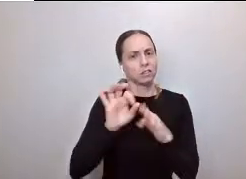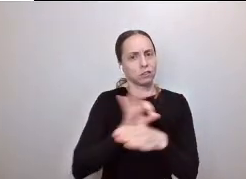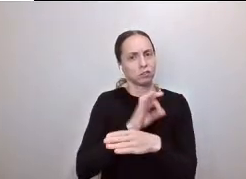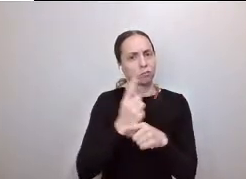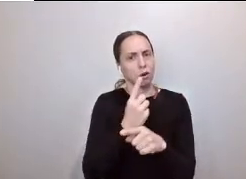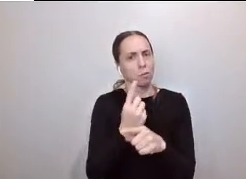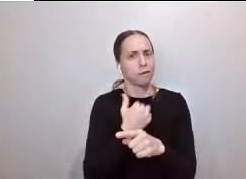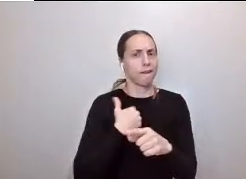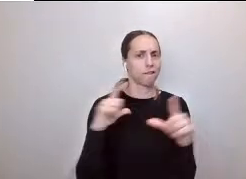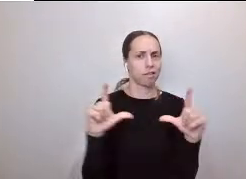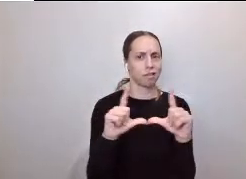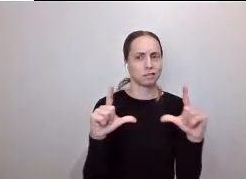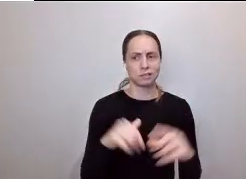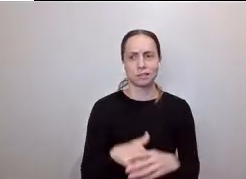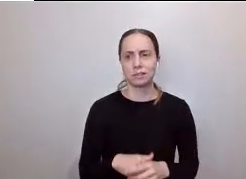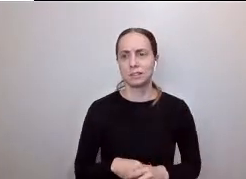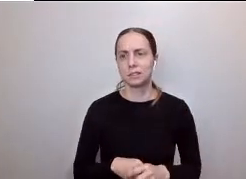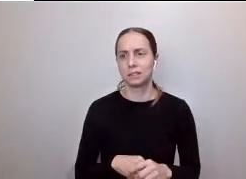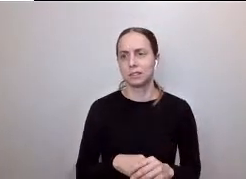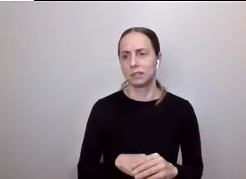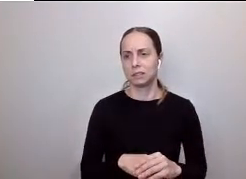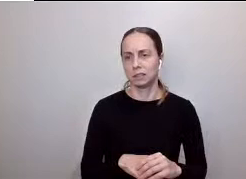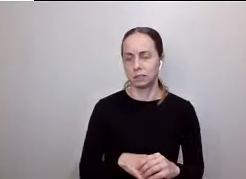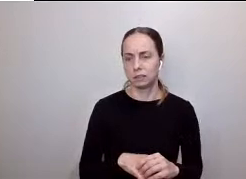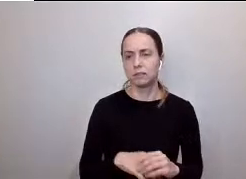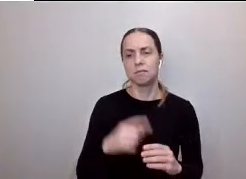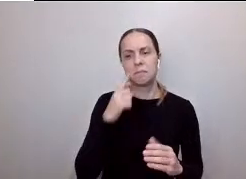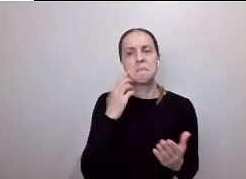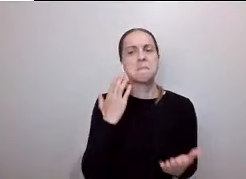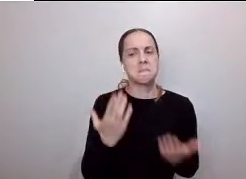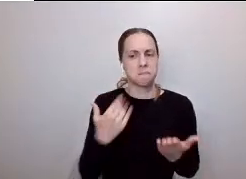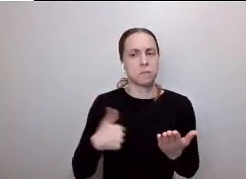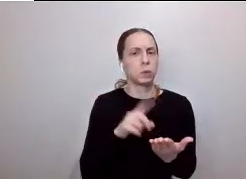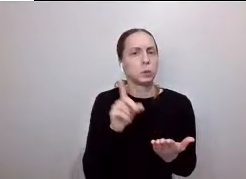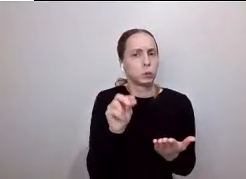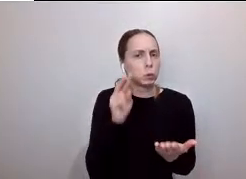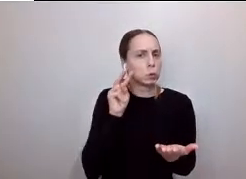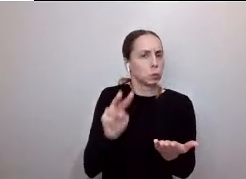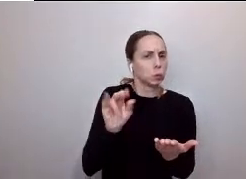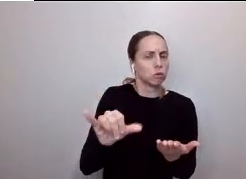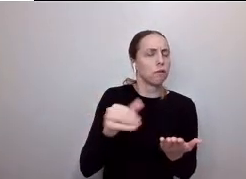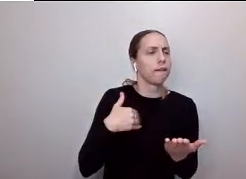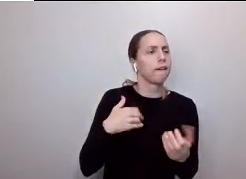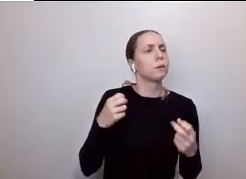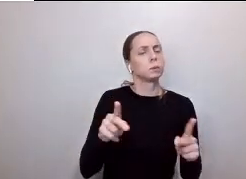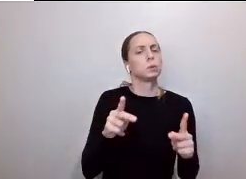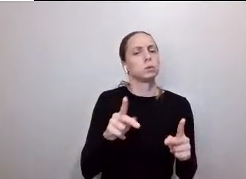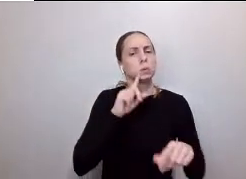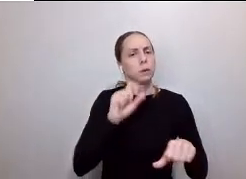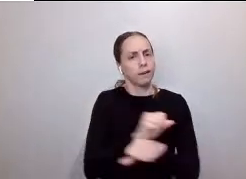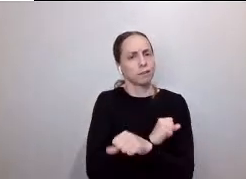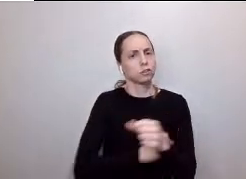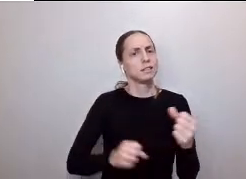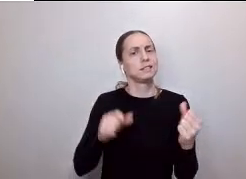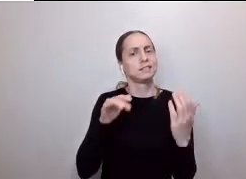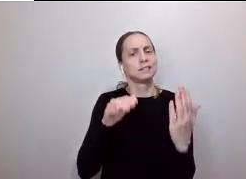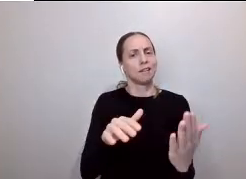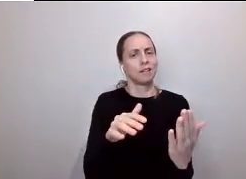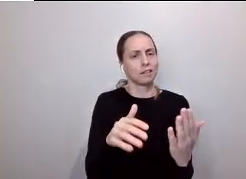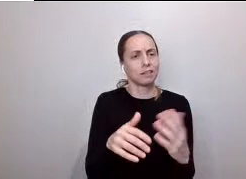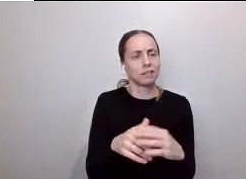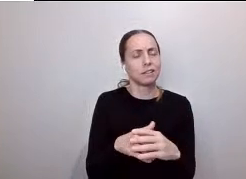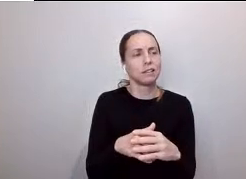I think we may, and once we do look at it and have an opportunity to actually study it, discover that we're better off doing